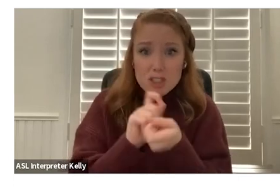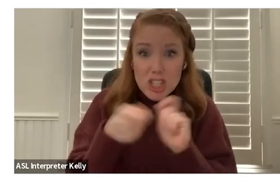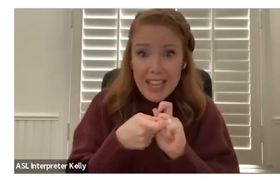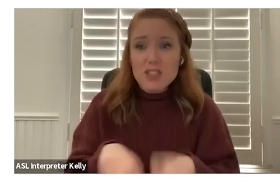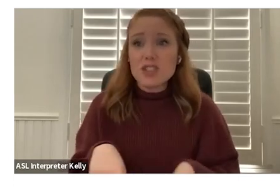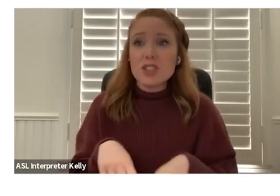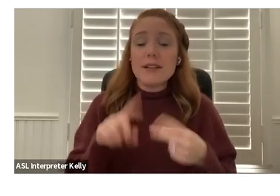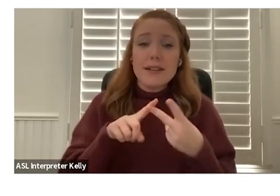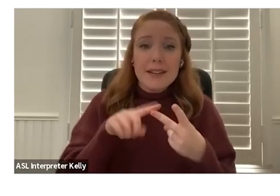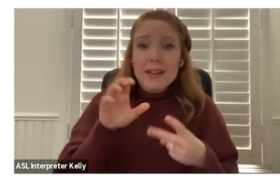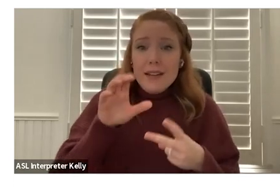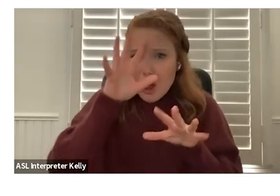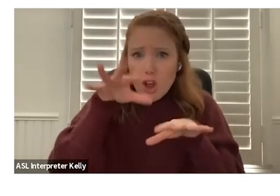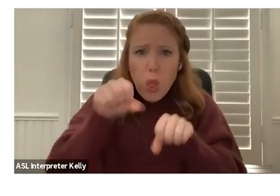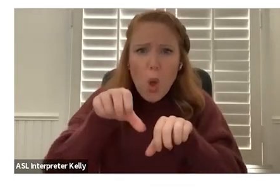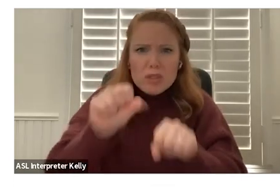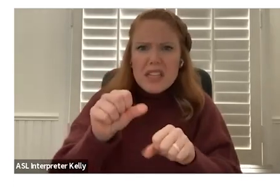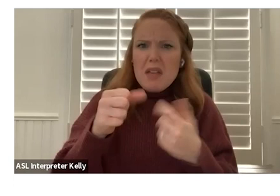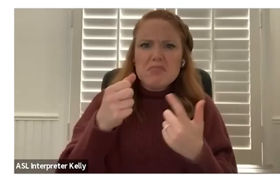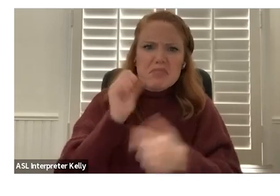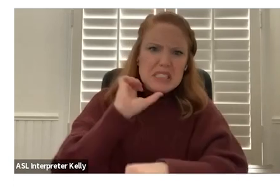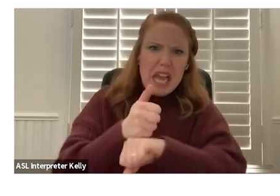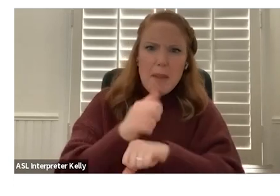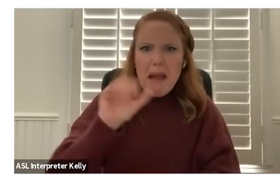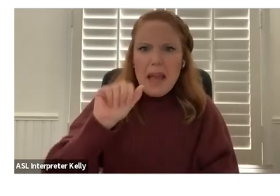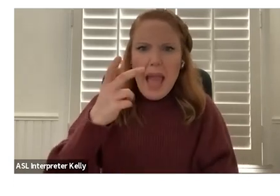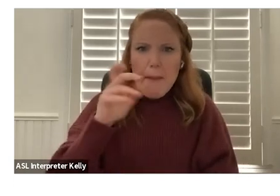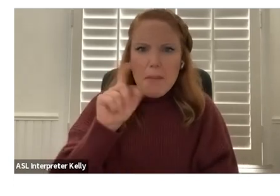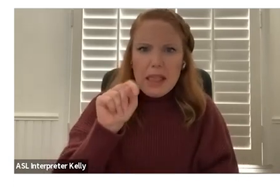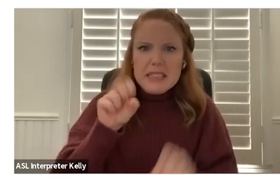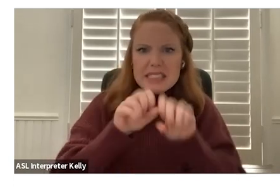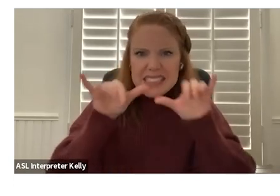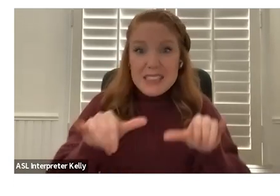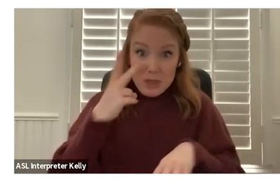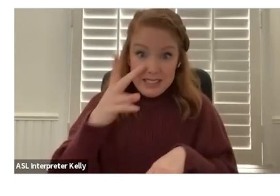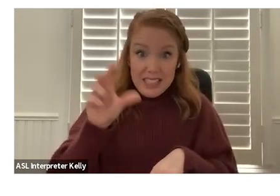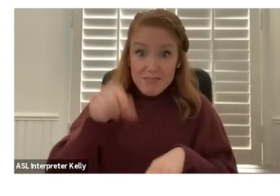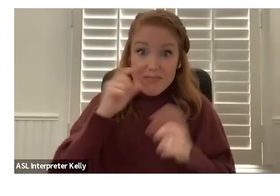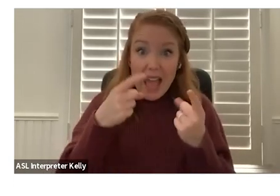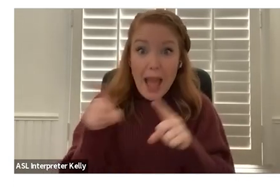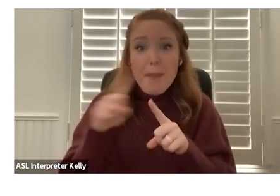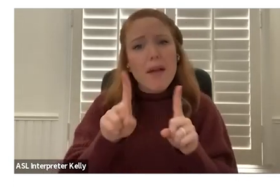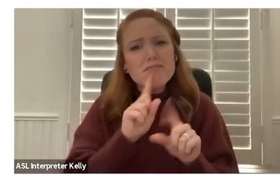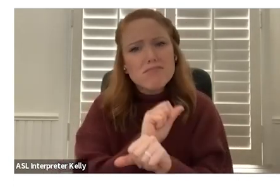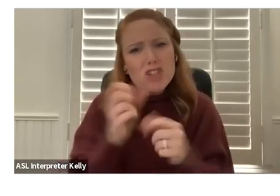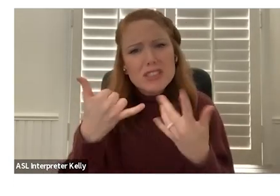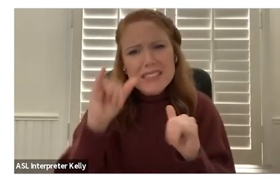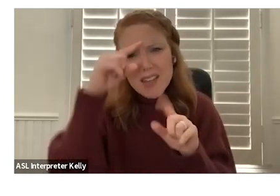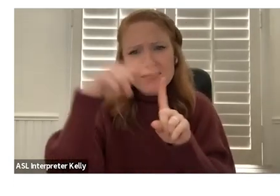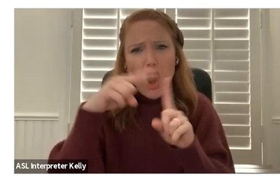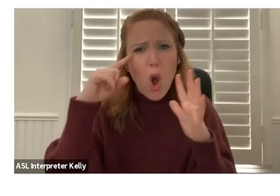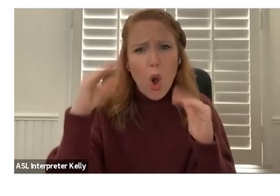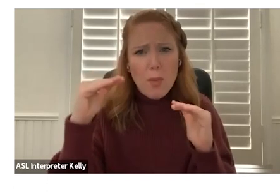that enable and continue the cultivation of cash crop and monoculture, agriculturally speaking, which are bad for people and environment. We need